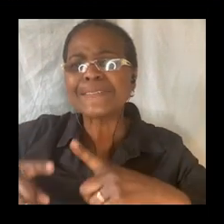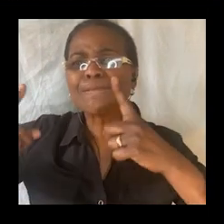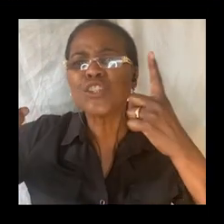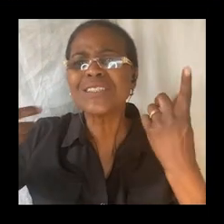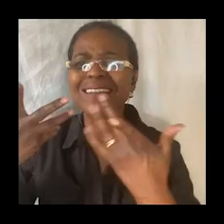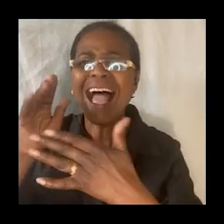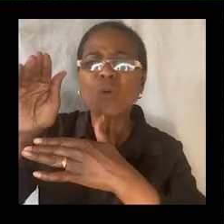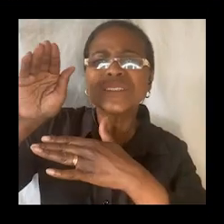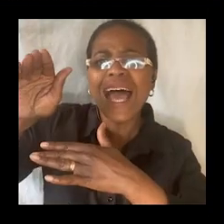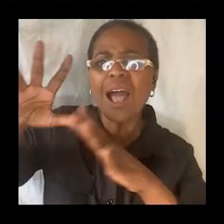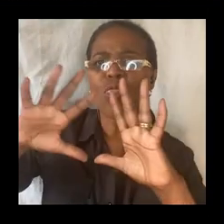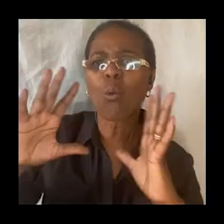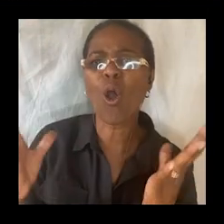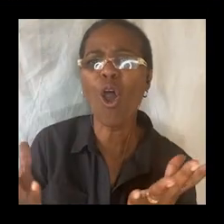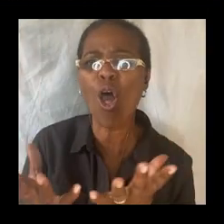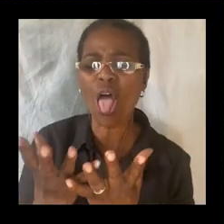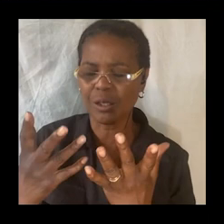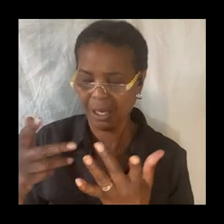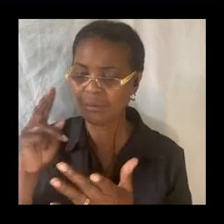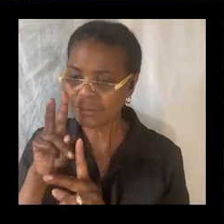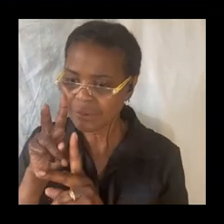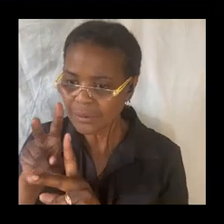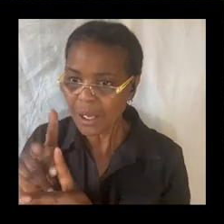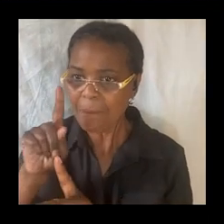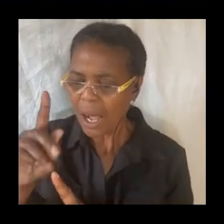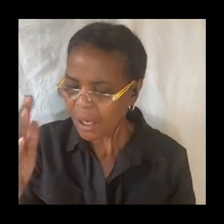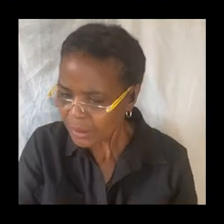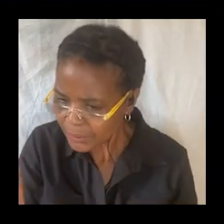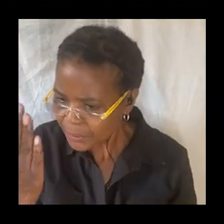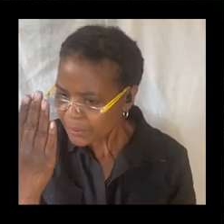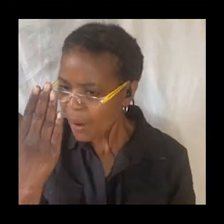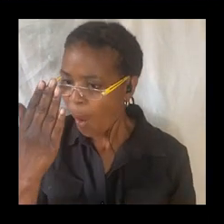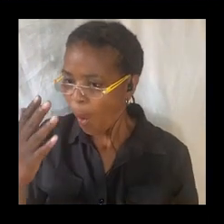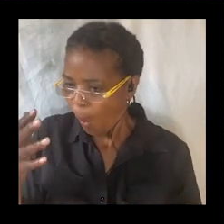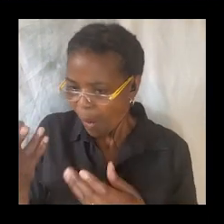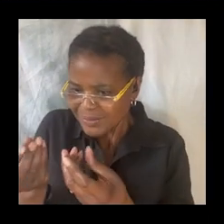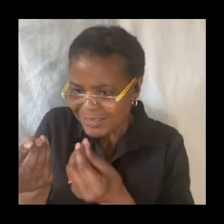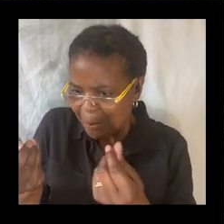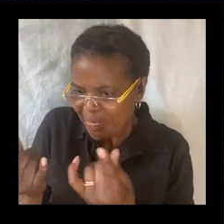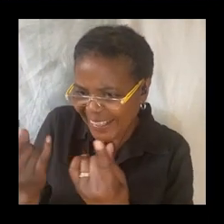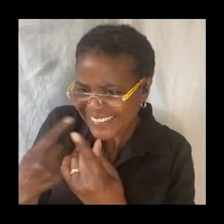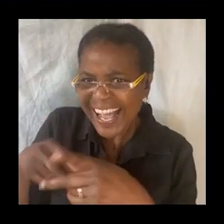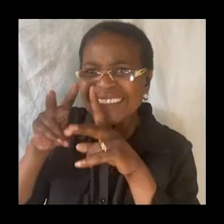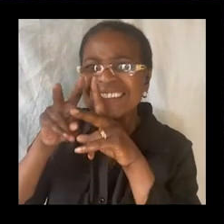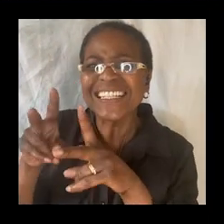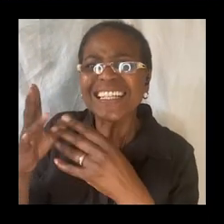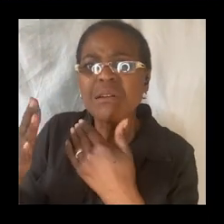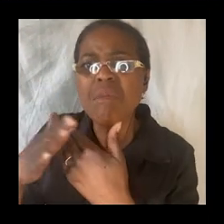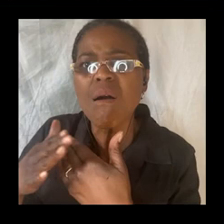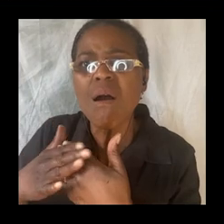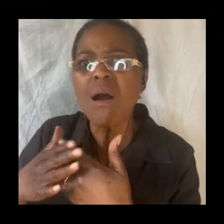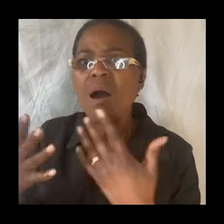suddenly that gives you permission to make images which are hopefully really slippery, that you look at them in one way, but then when you spend longer looking at them, things